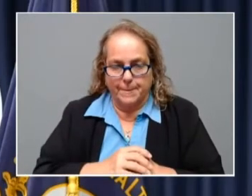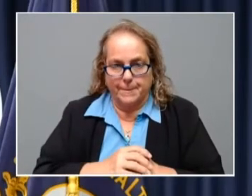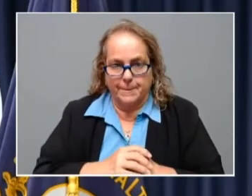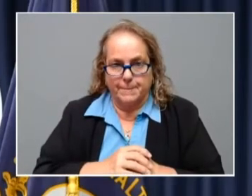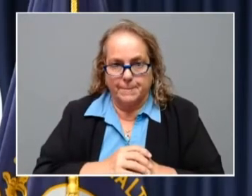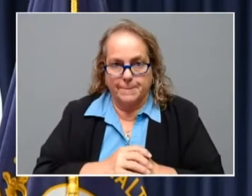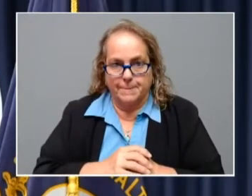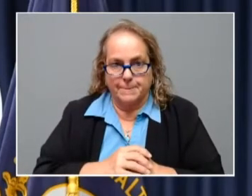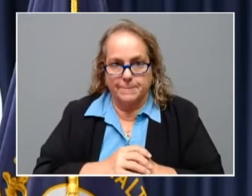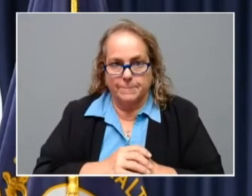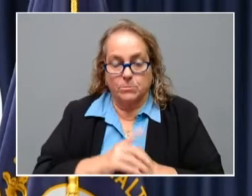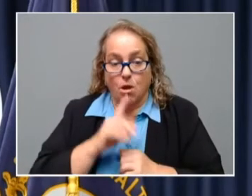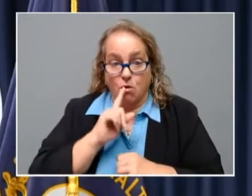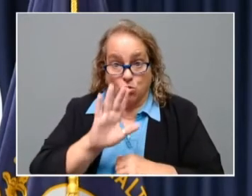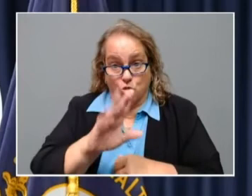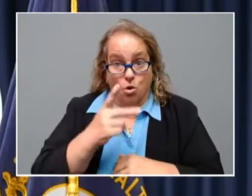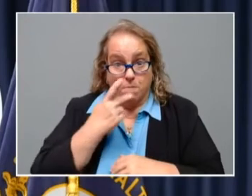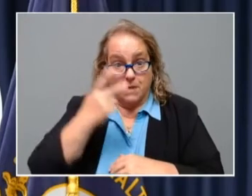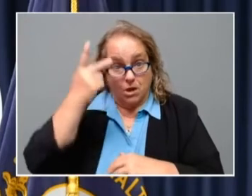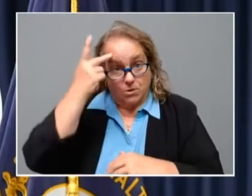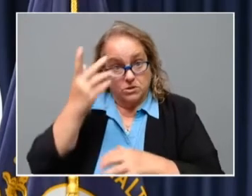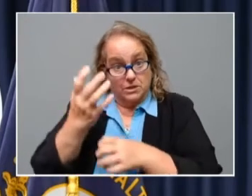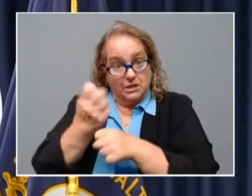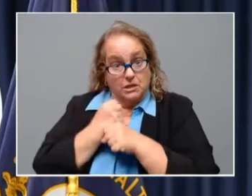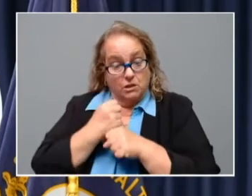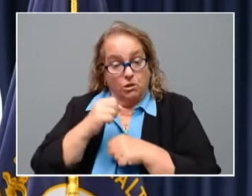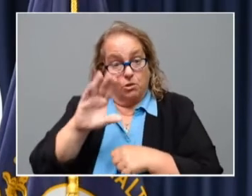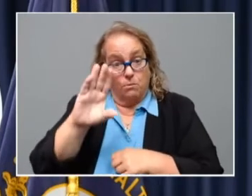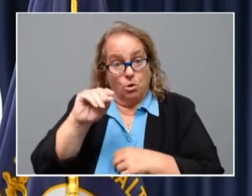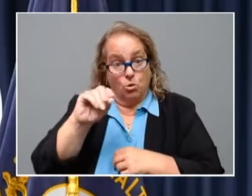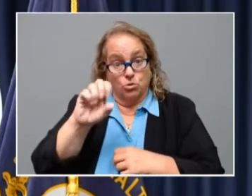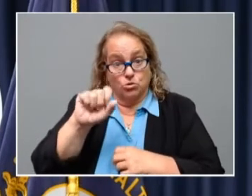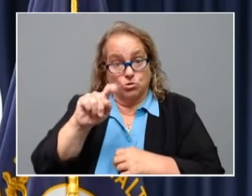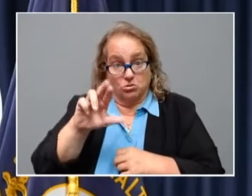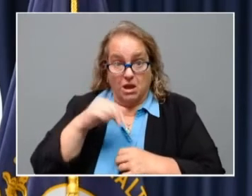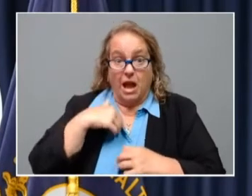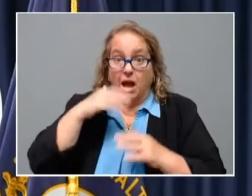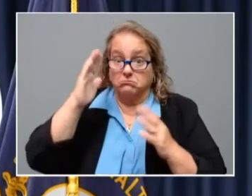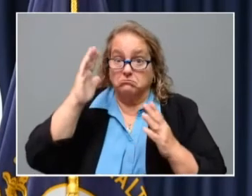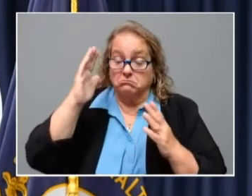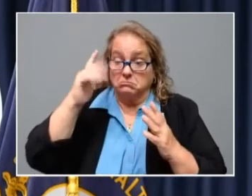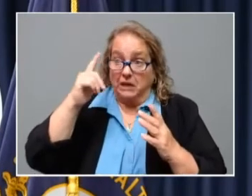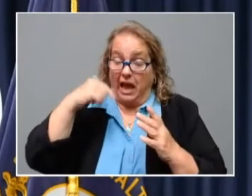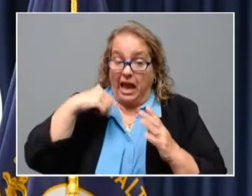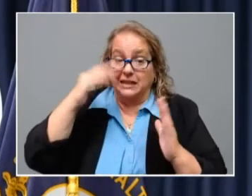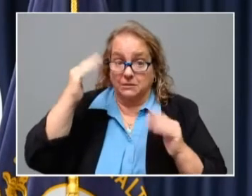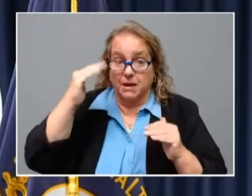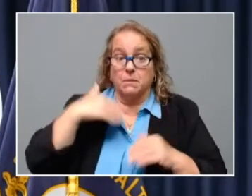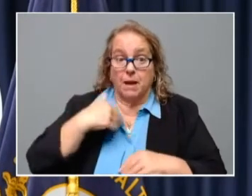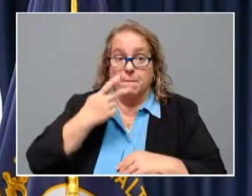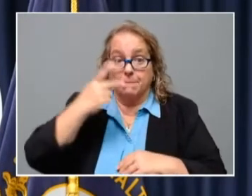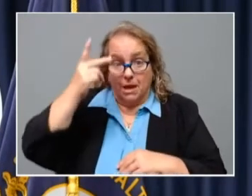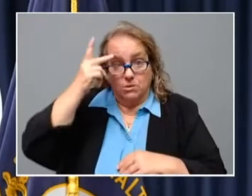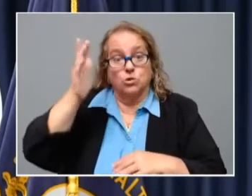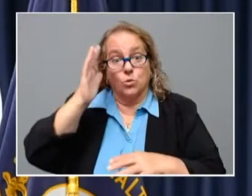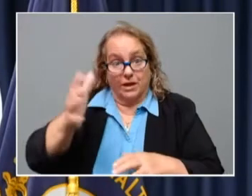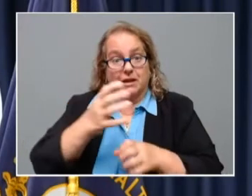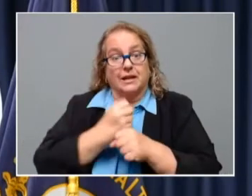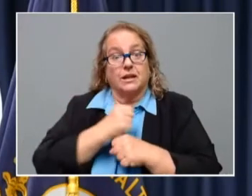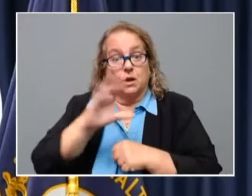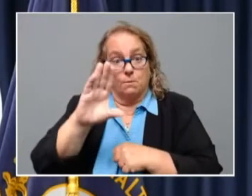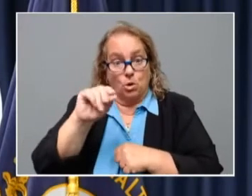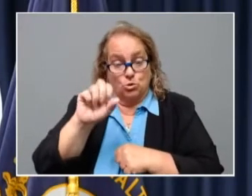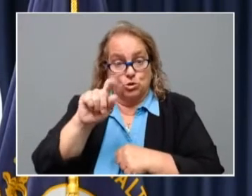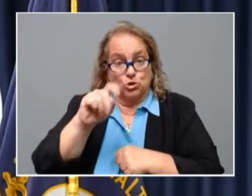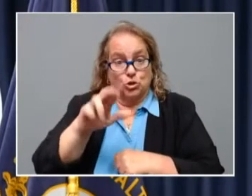booster dose? My parents, I anticipate, will receive the booster dose. If they haven't already, they haven't. We haven't